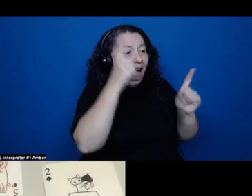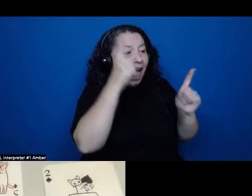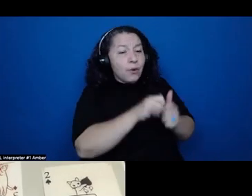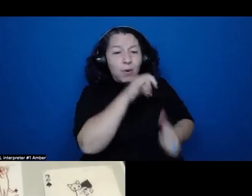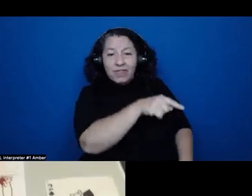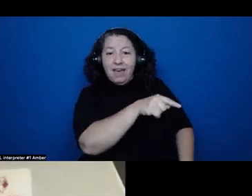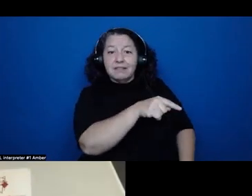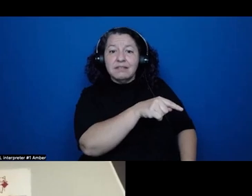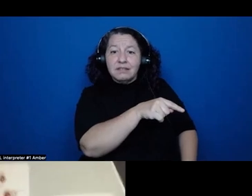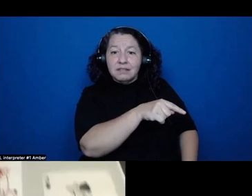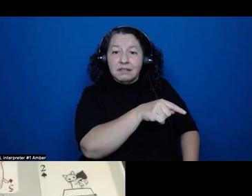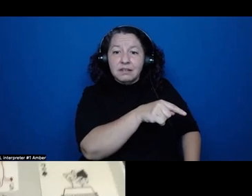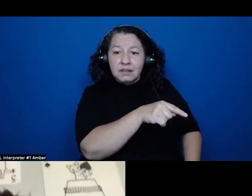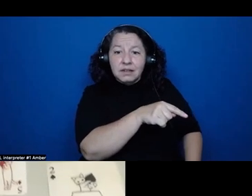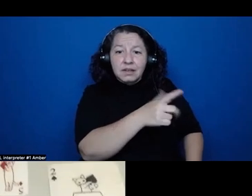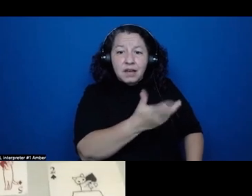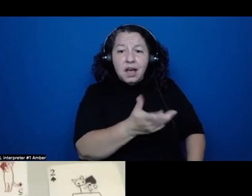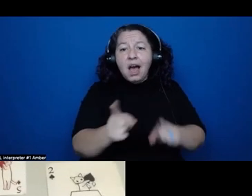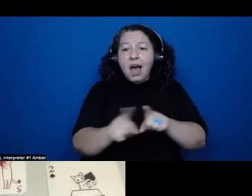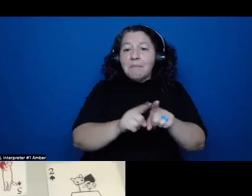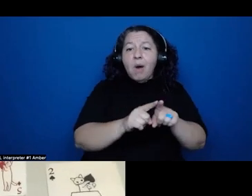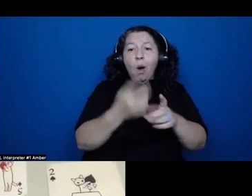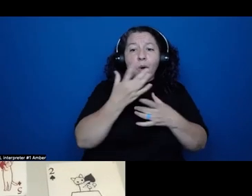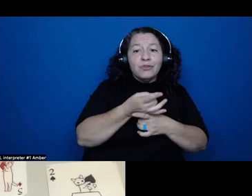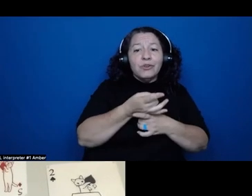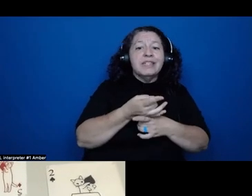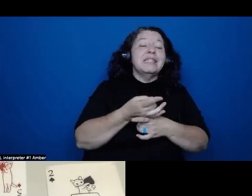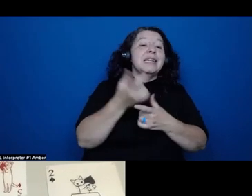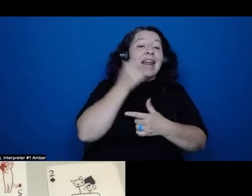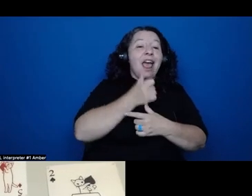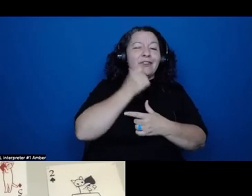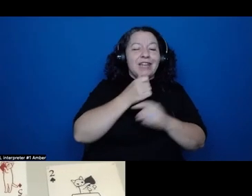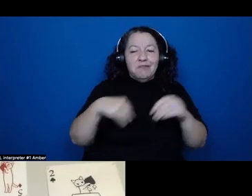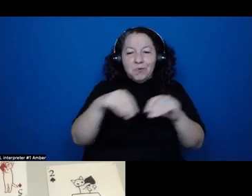I'm also interested in like everyday movement. So I think